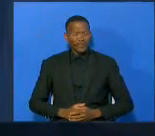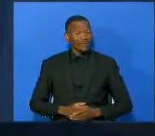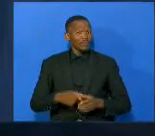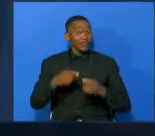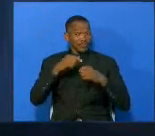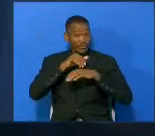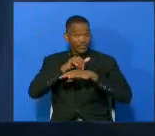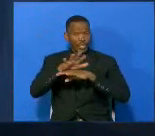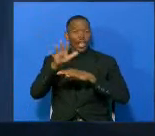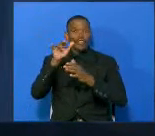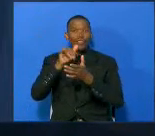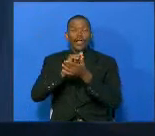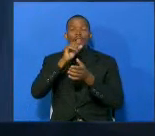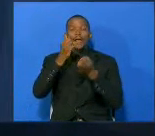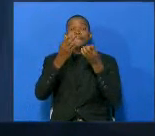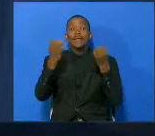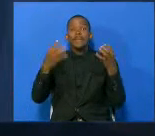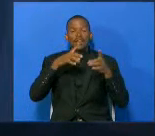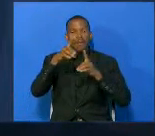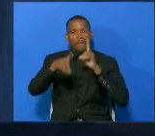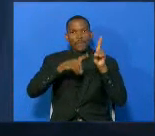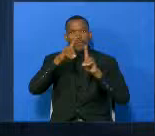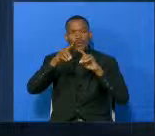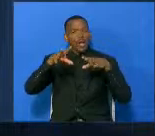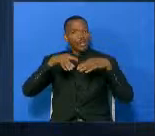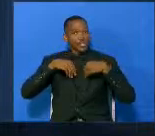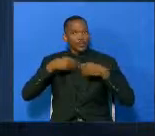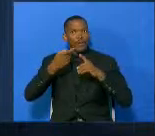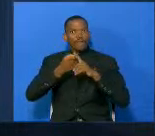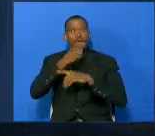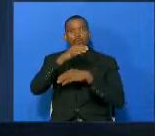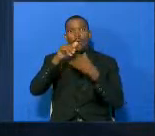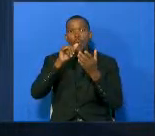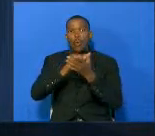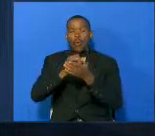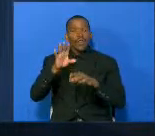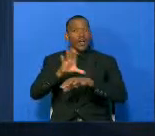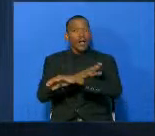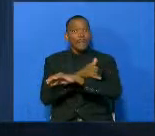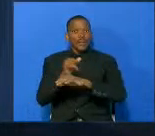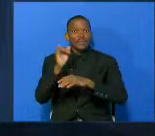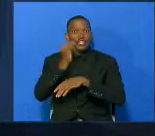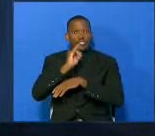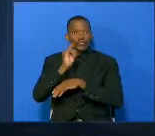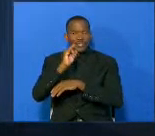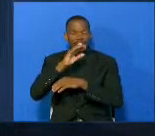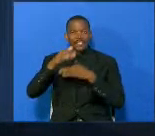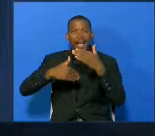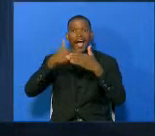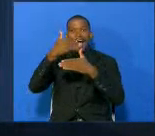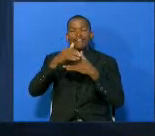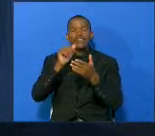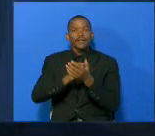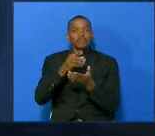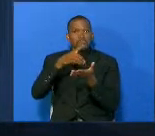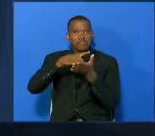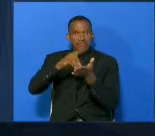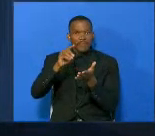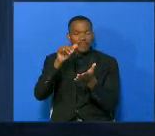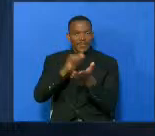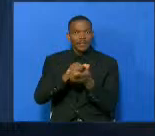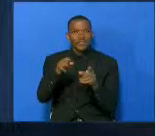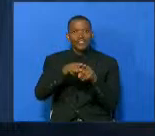Molaetsa o ke o batho ba le bantsi ba o amogelang go tsweng mo dikhamphaneng tsa di-insurance ba sena go duelela ditirelo tsa di-insurance jaaka